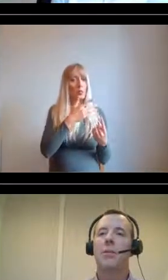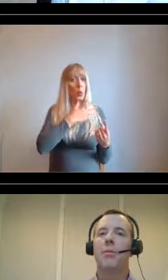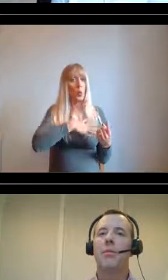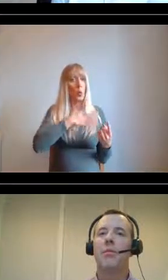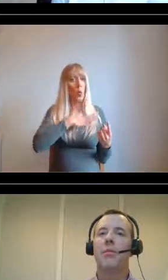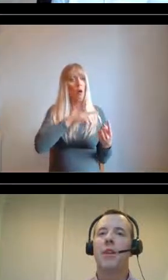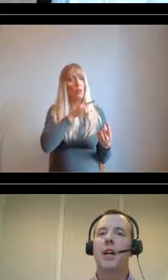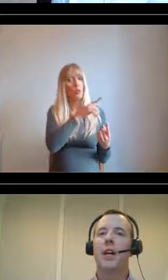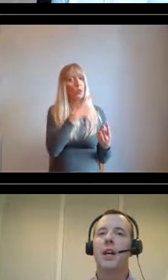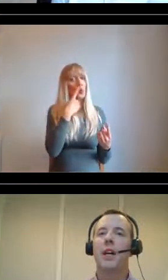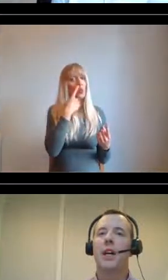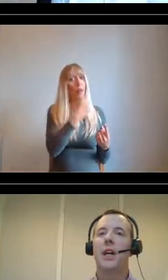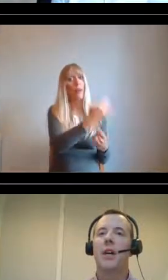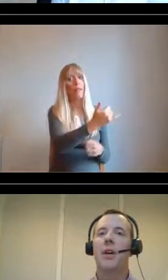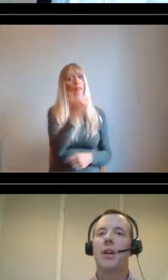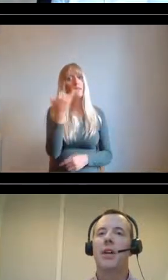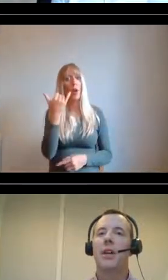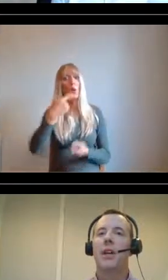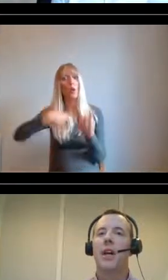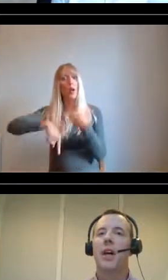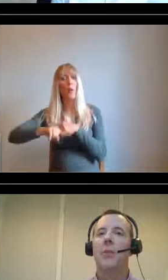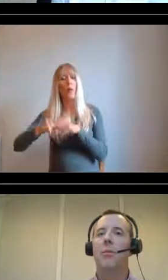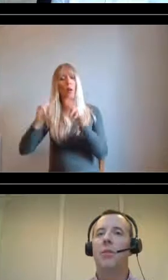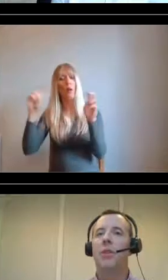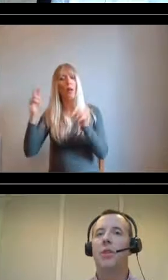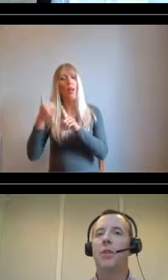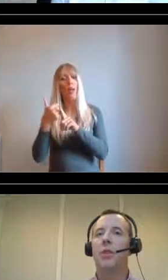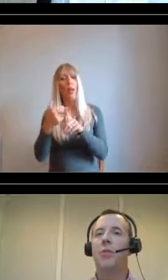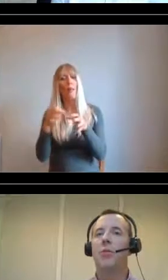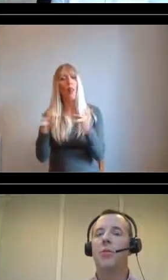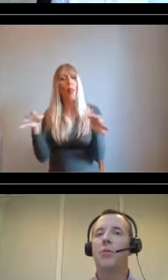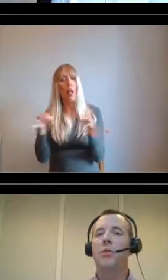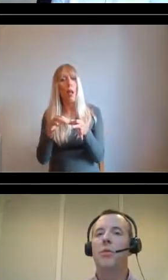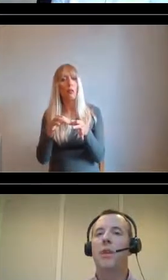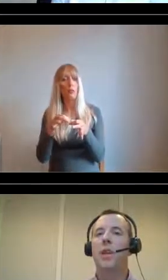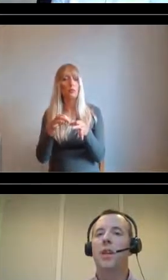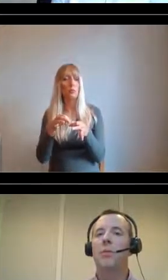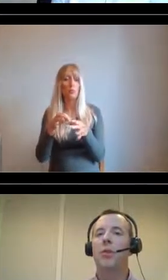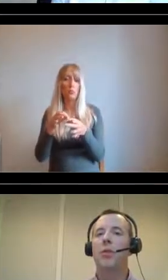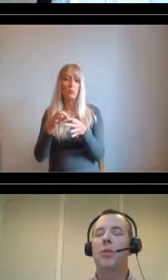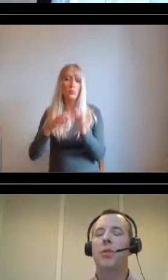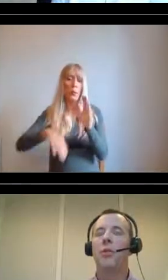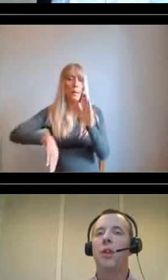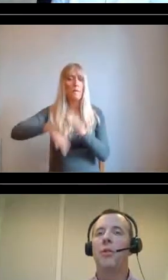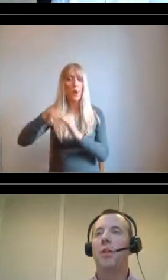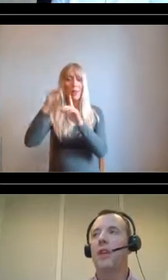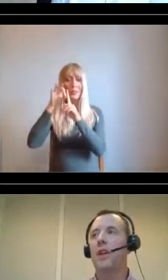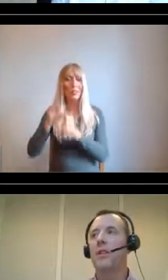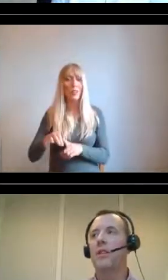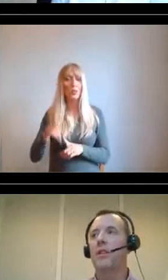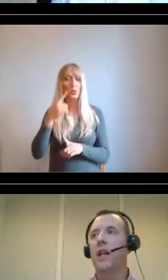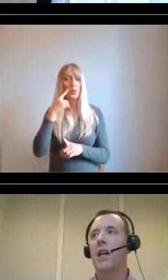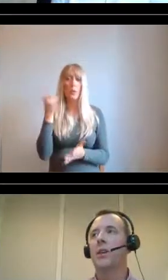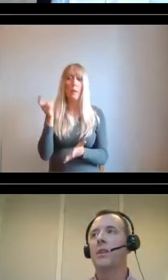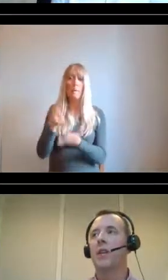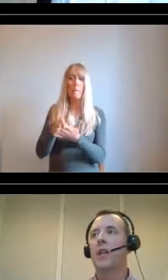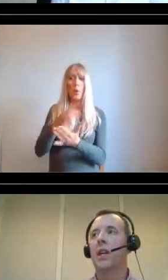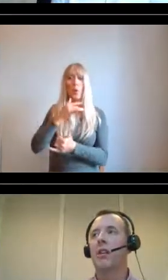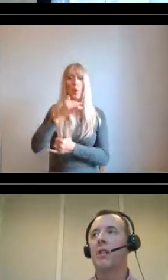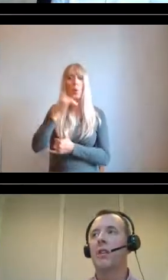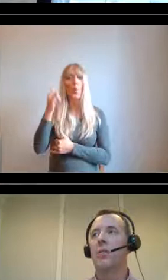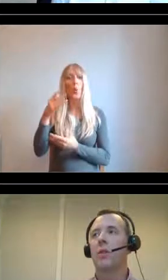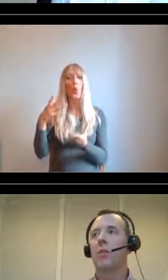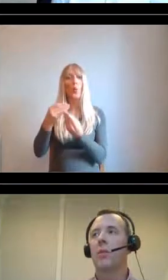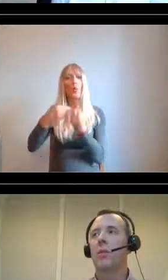to phone our helpline, you can book a call with one of our utility experts